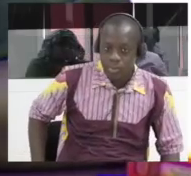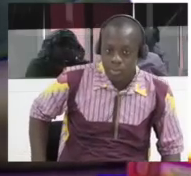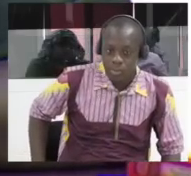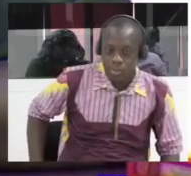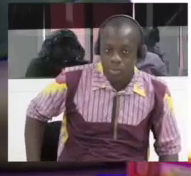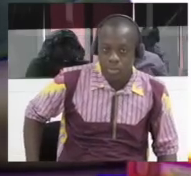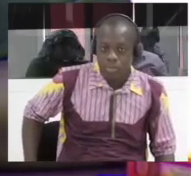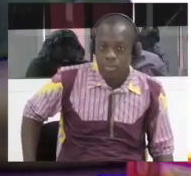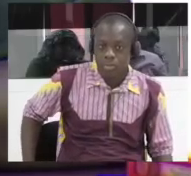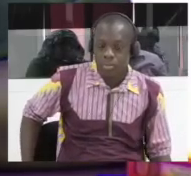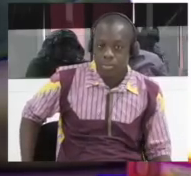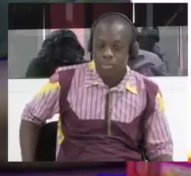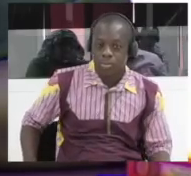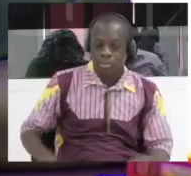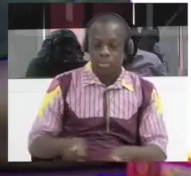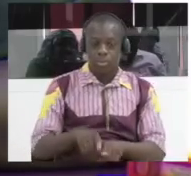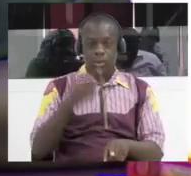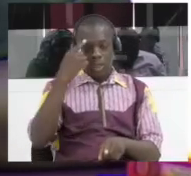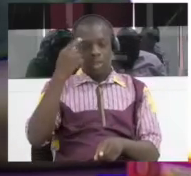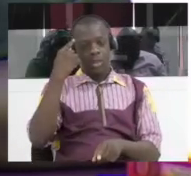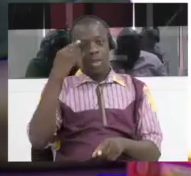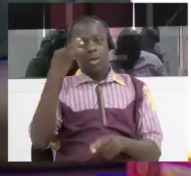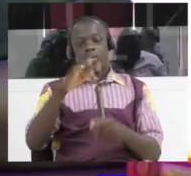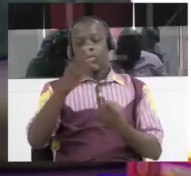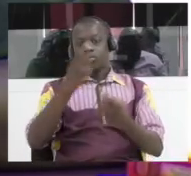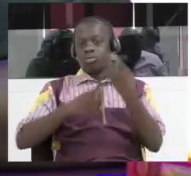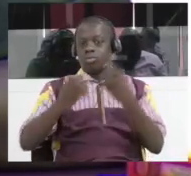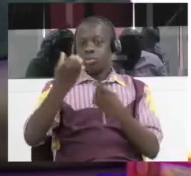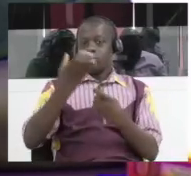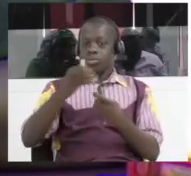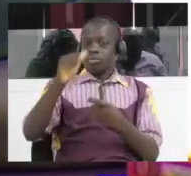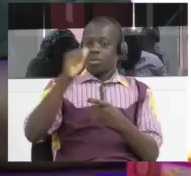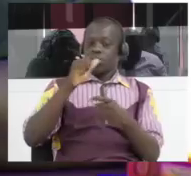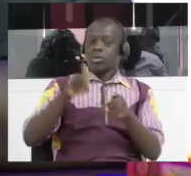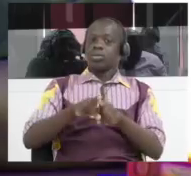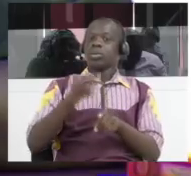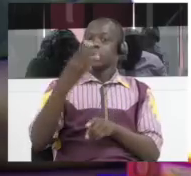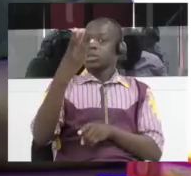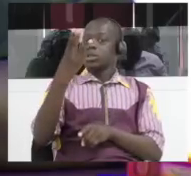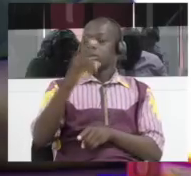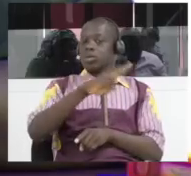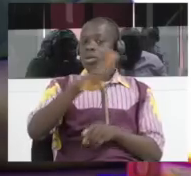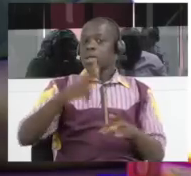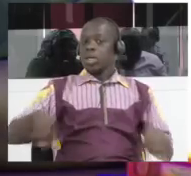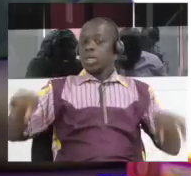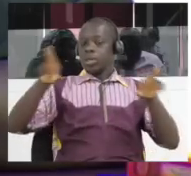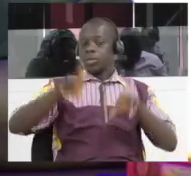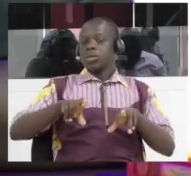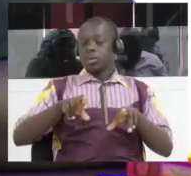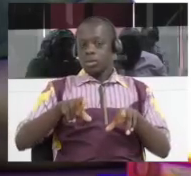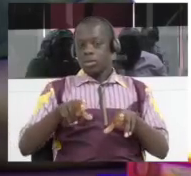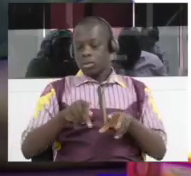Well, I think, if I may come back to this, the three was